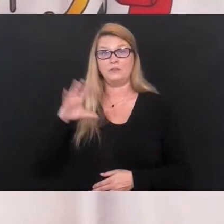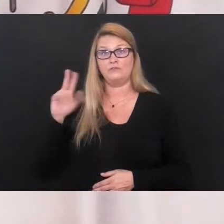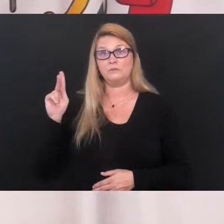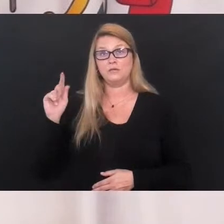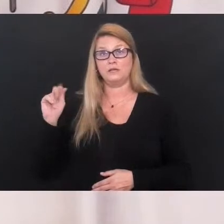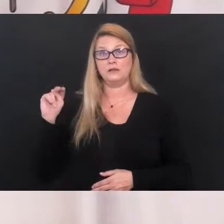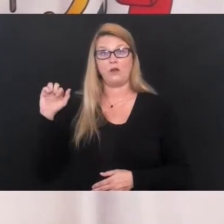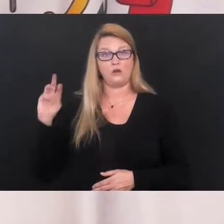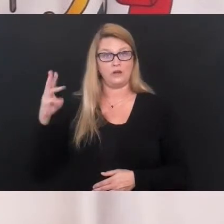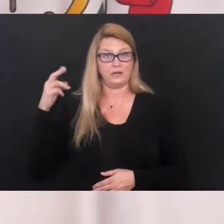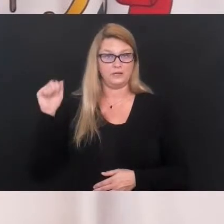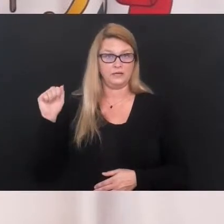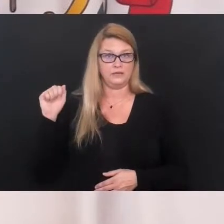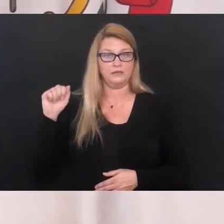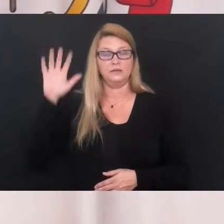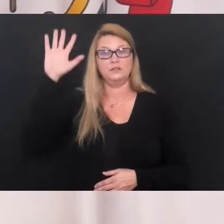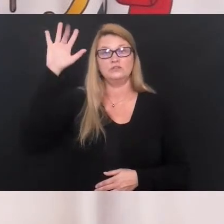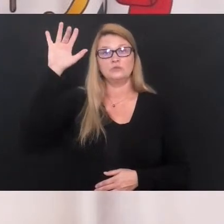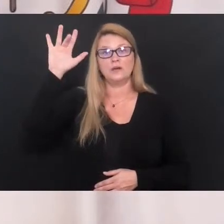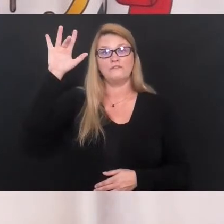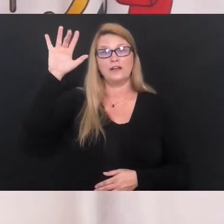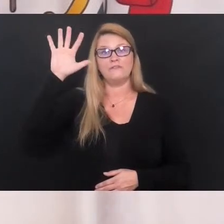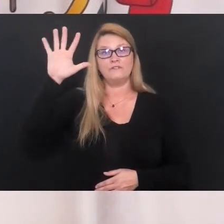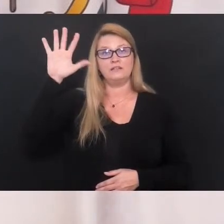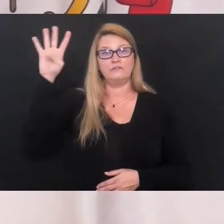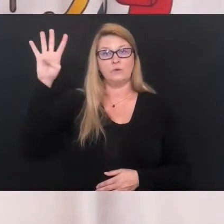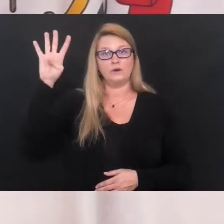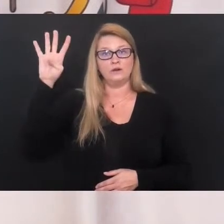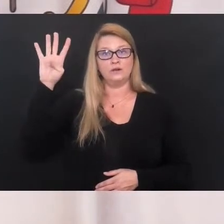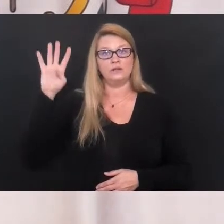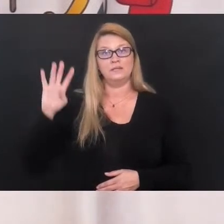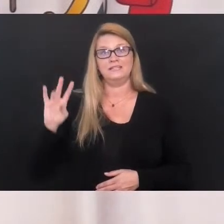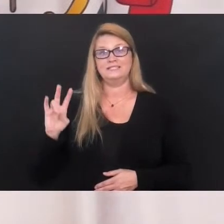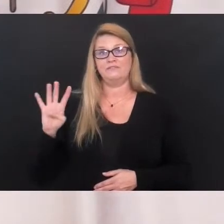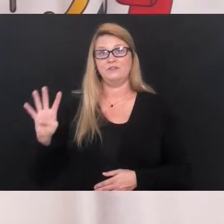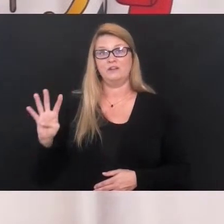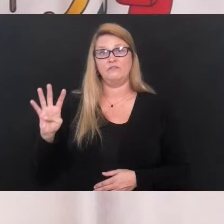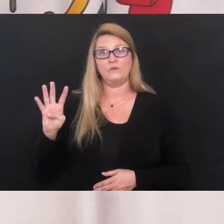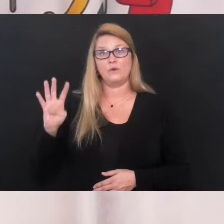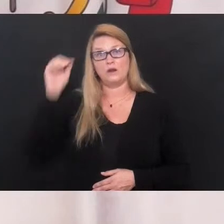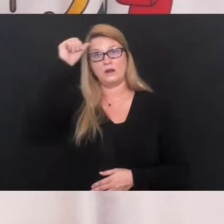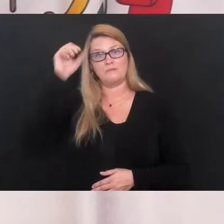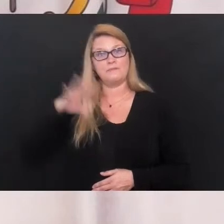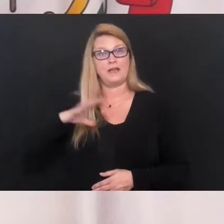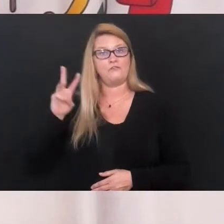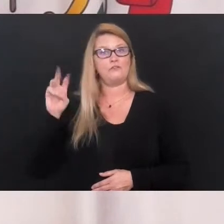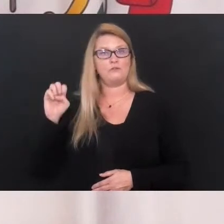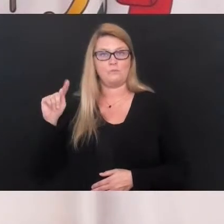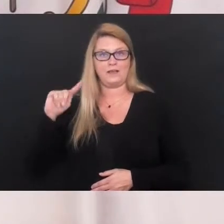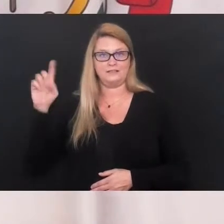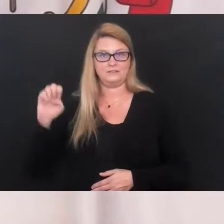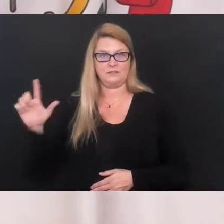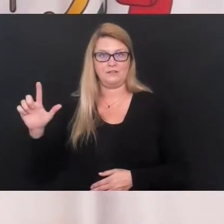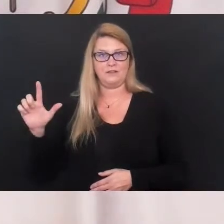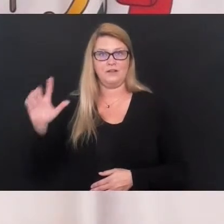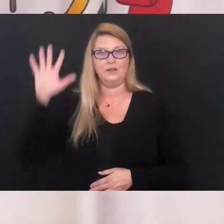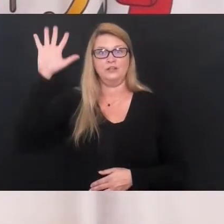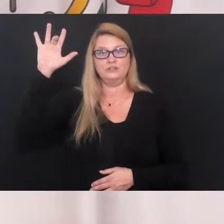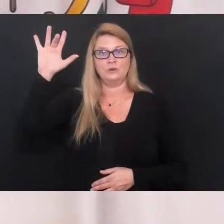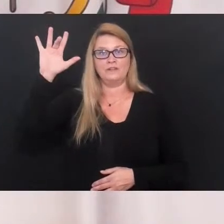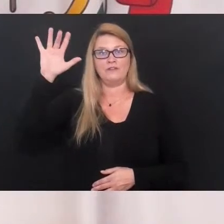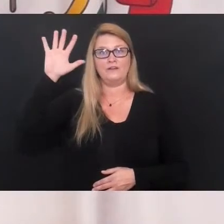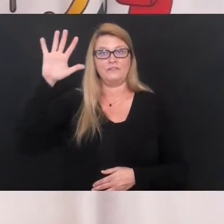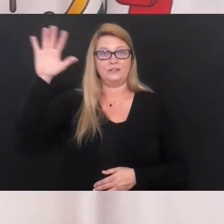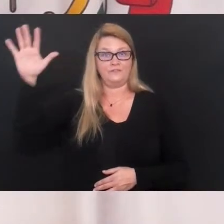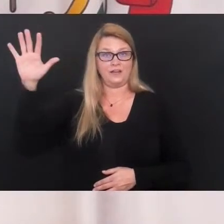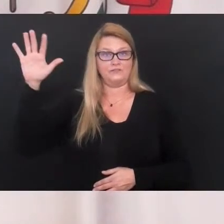Kanawha County. Our 2,554th death is a 74-year-old male from Wetzel County. Our